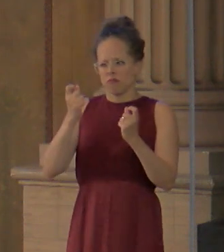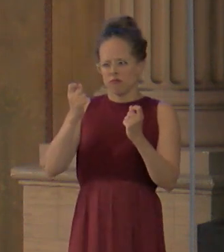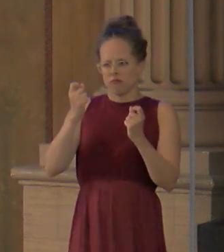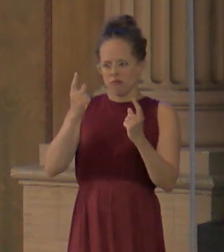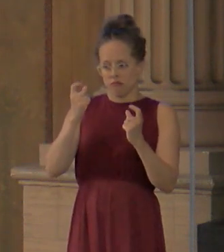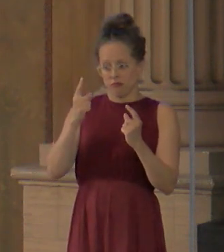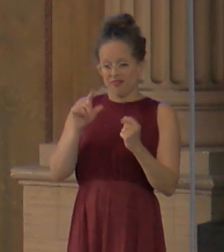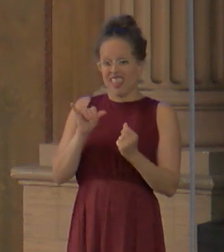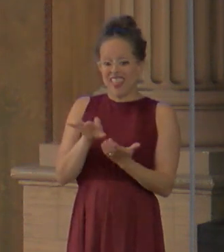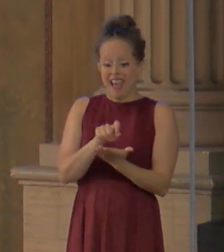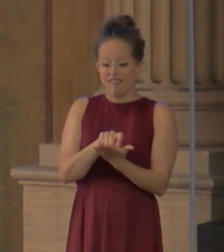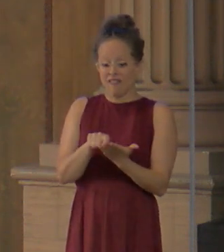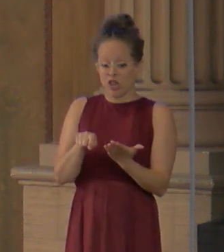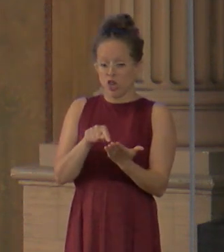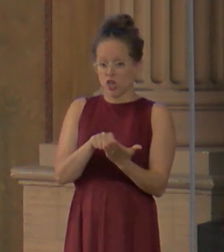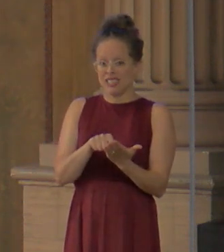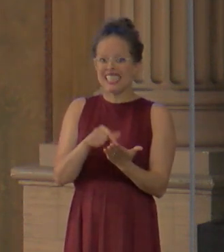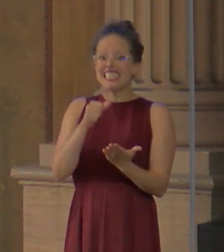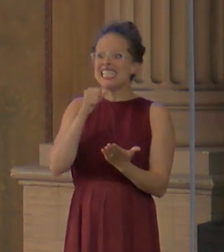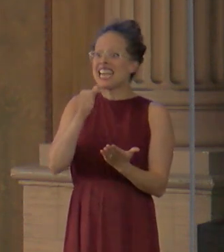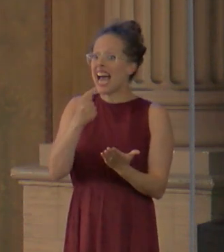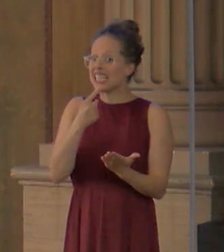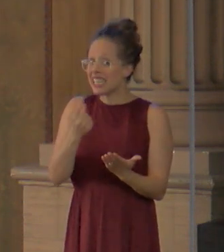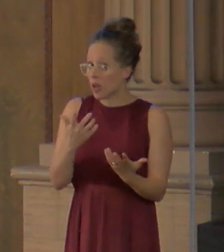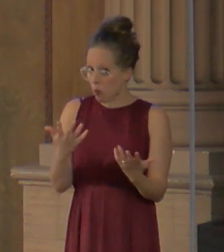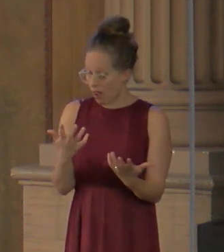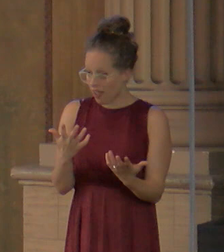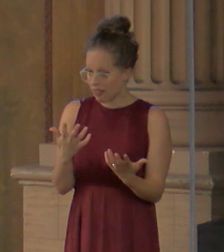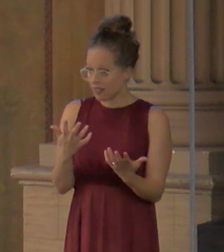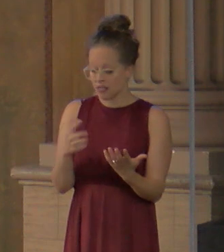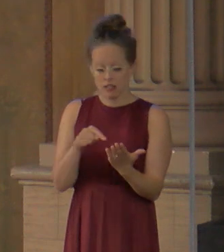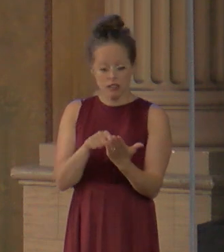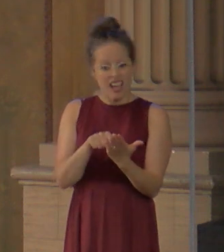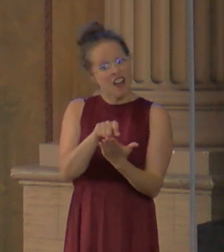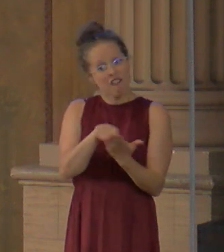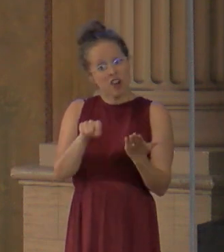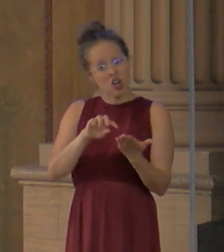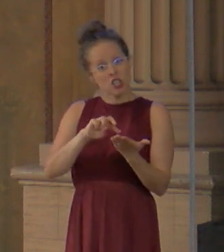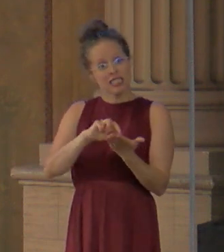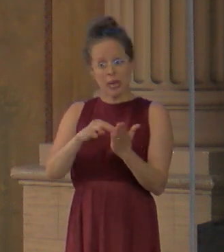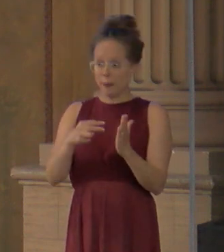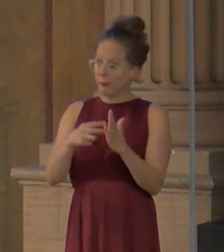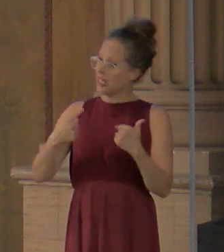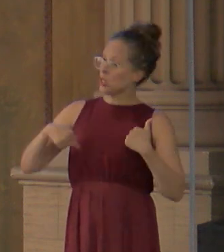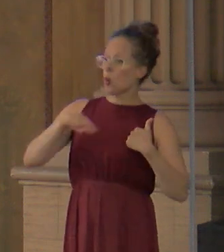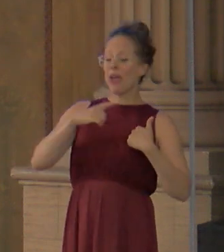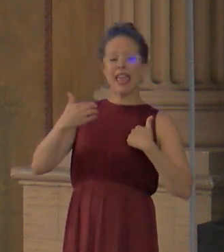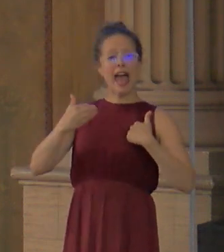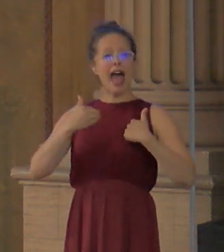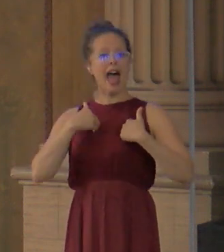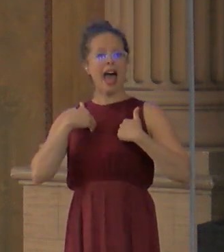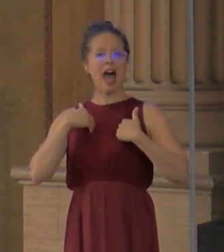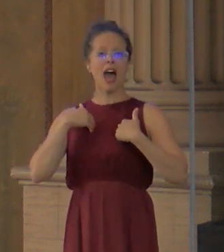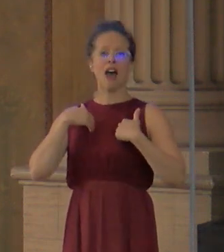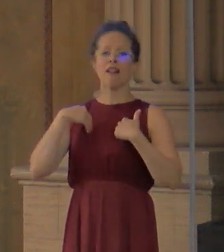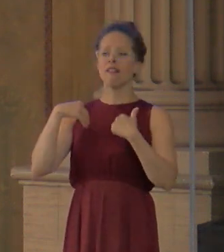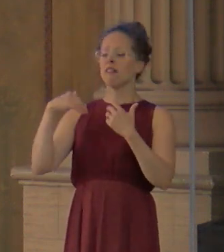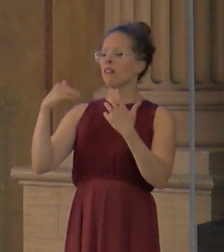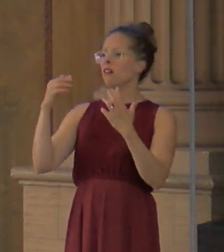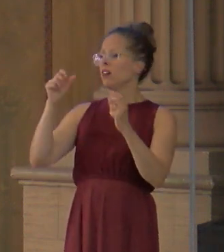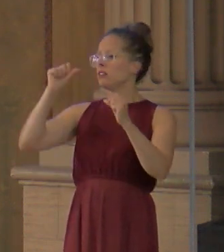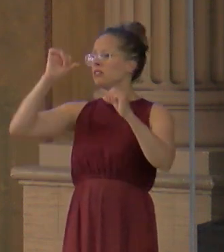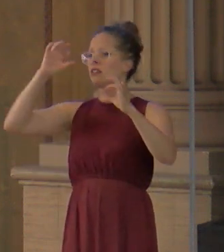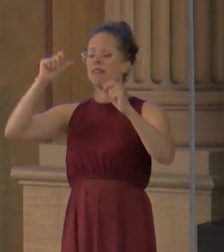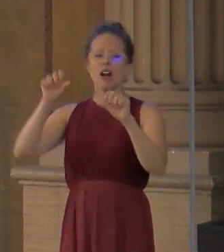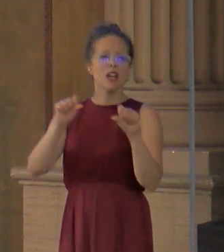is not saying. It is not saying that you and I possess, some kind of divine ability to speak things